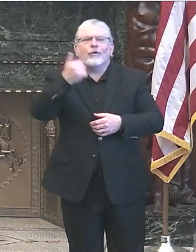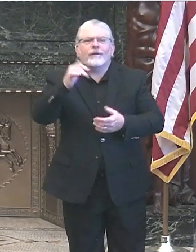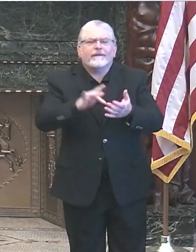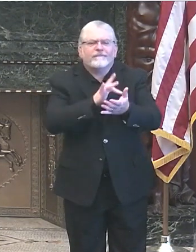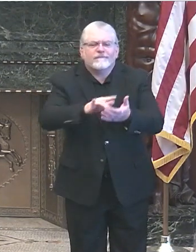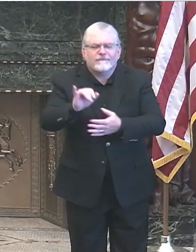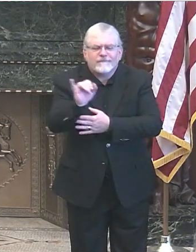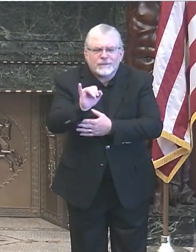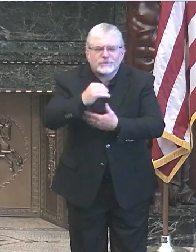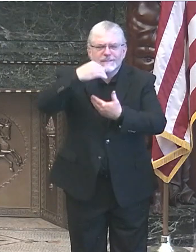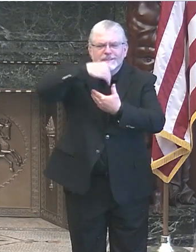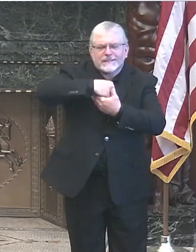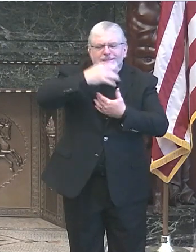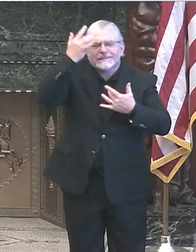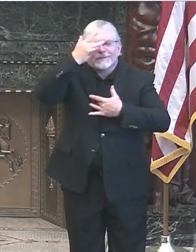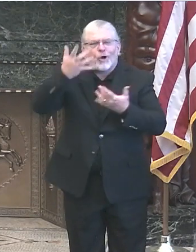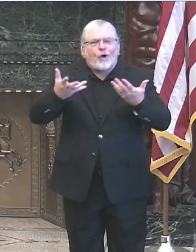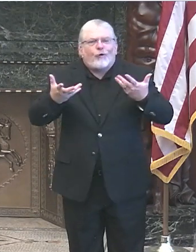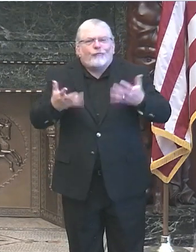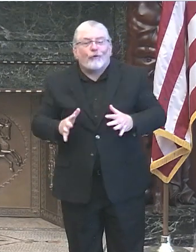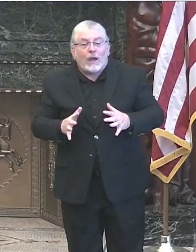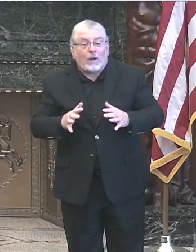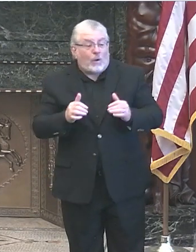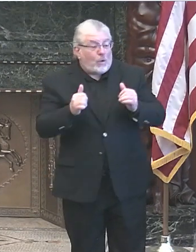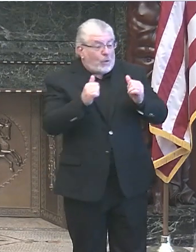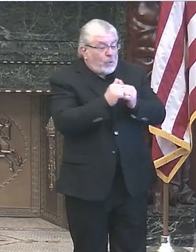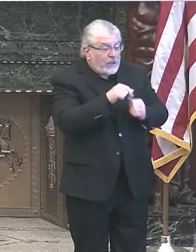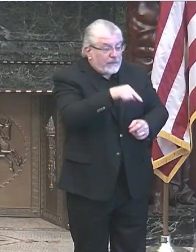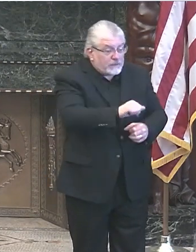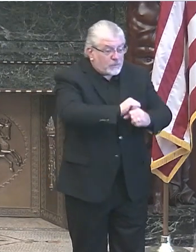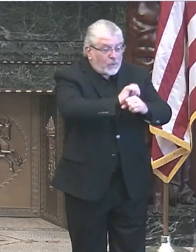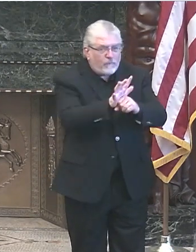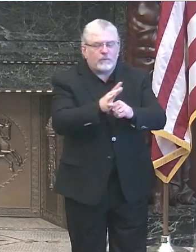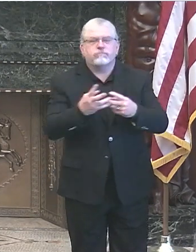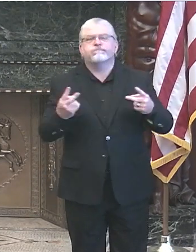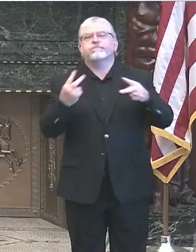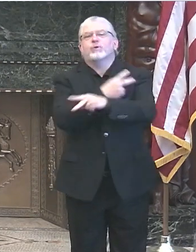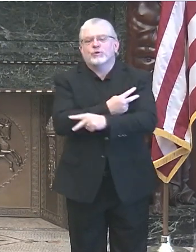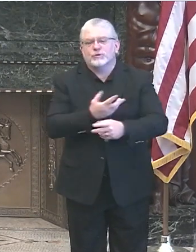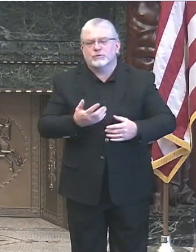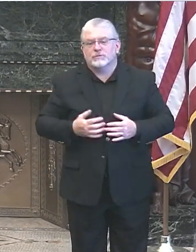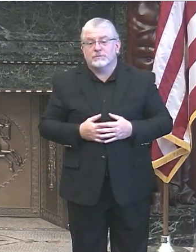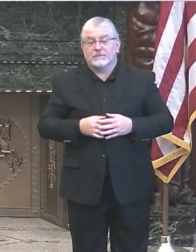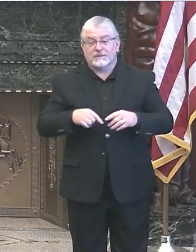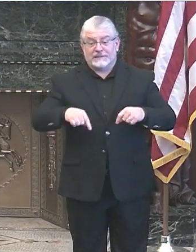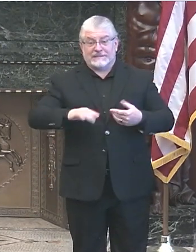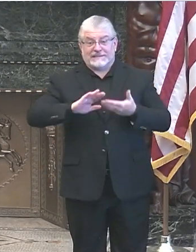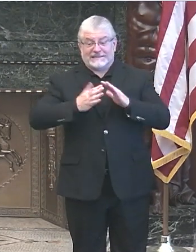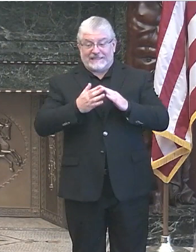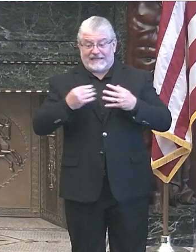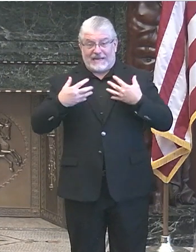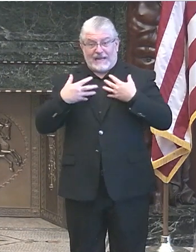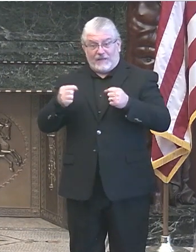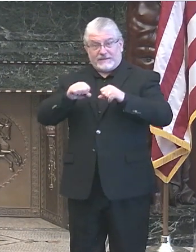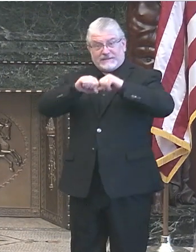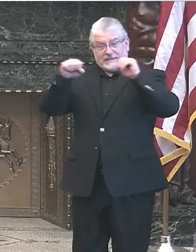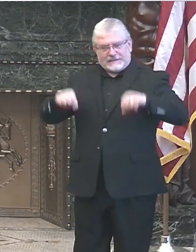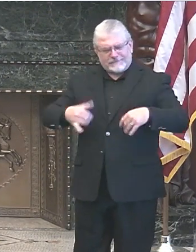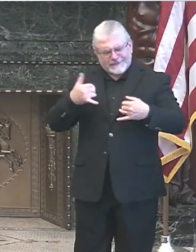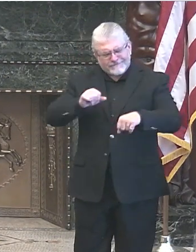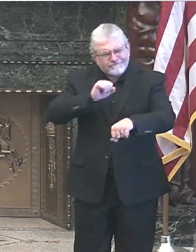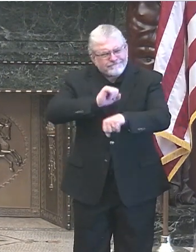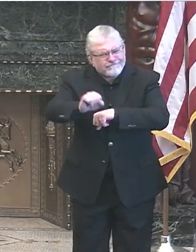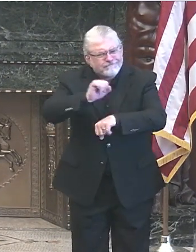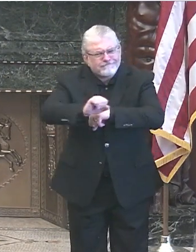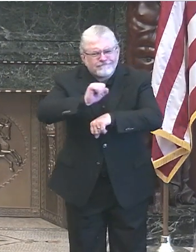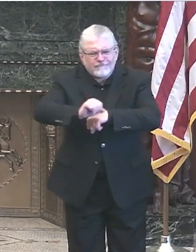if they do get the infection. So we at the city and the healthcare systems across the city are going to continue to work to be especially focused on